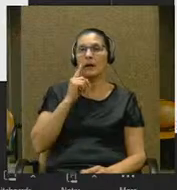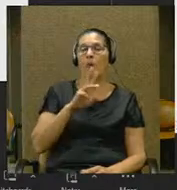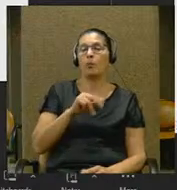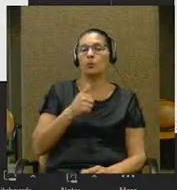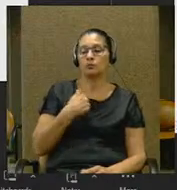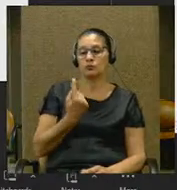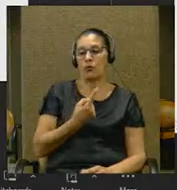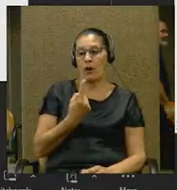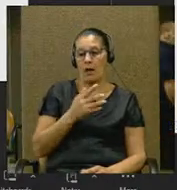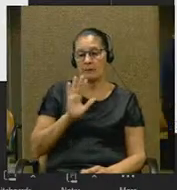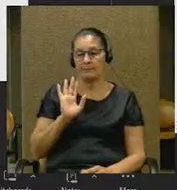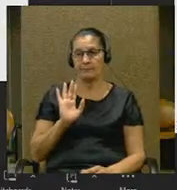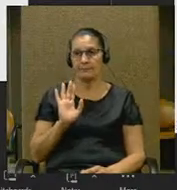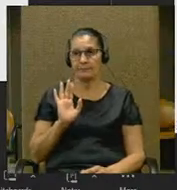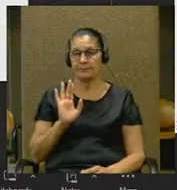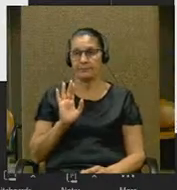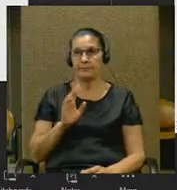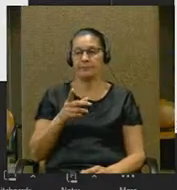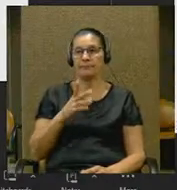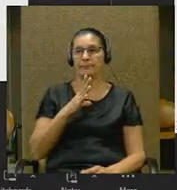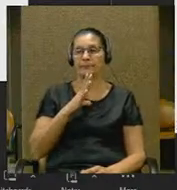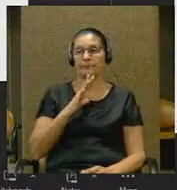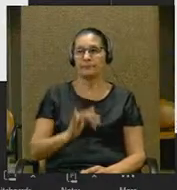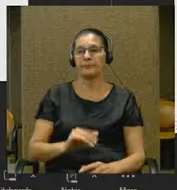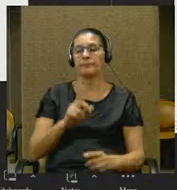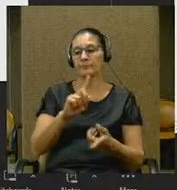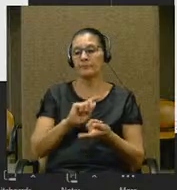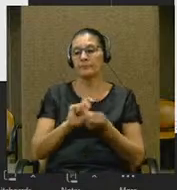substantial shift in the mode of consumption.